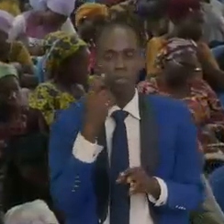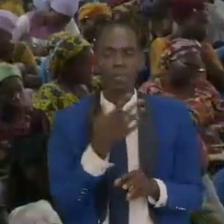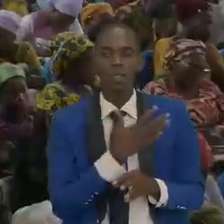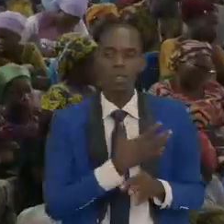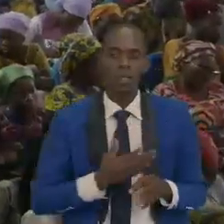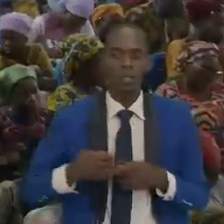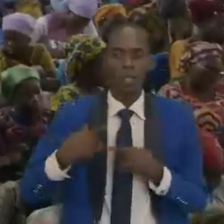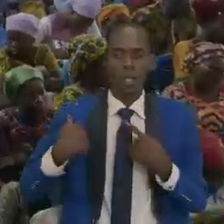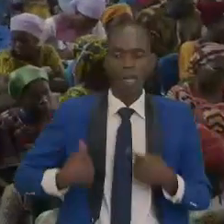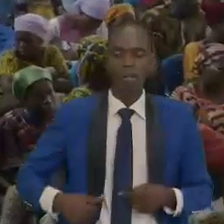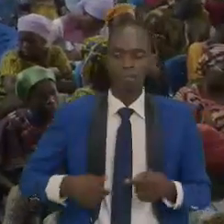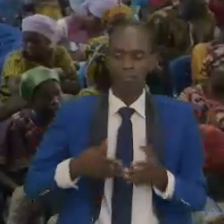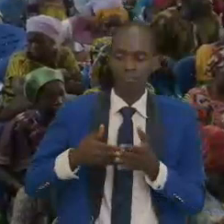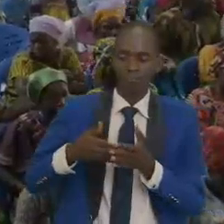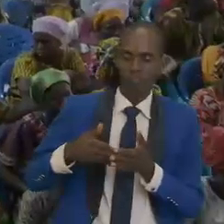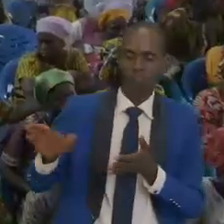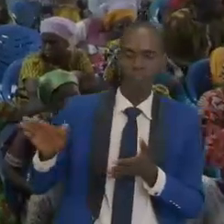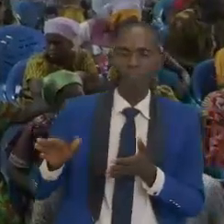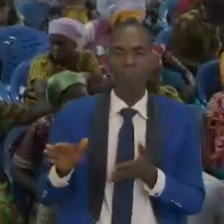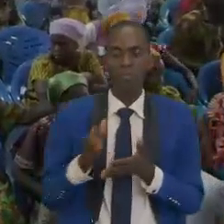heavenly assistance.